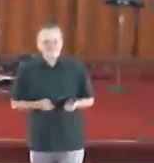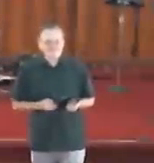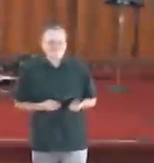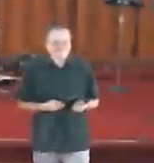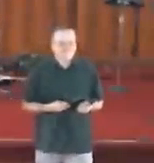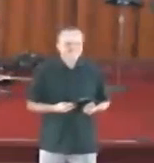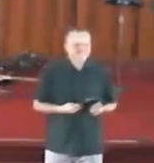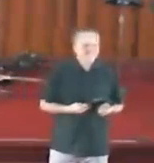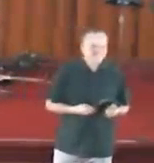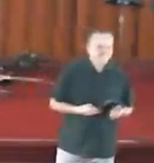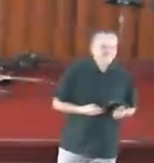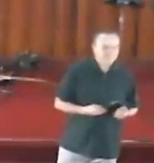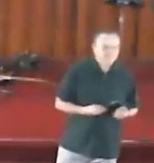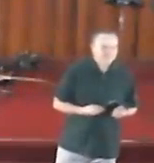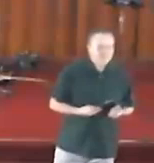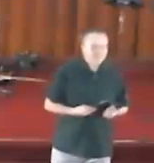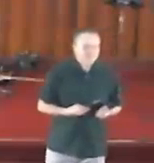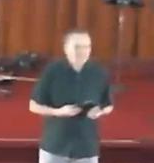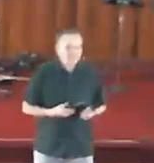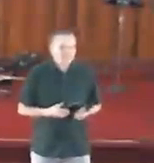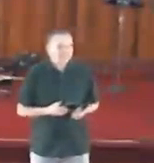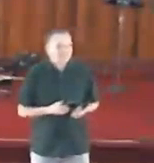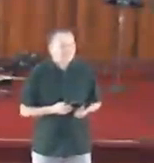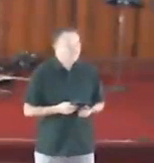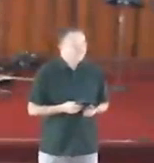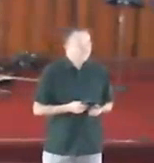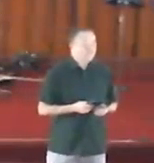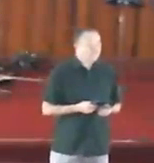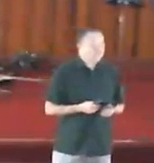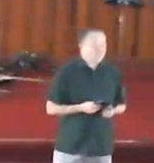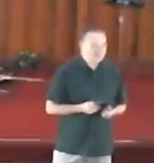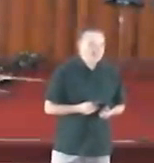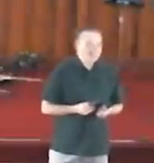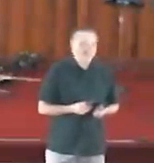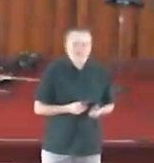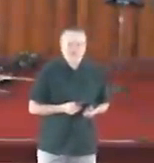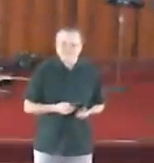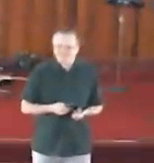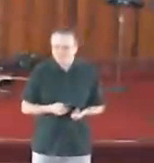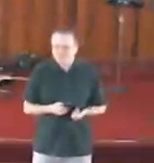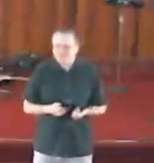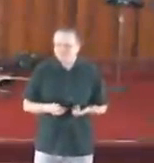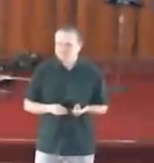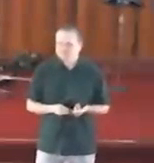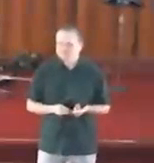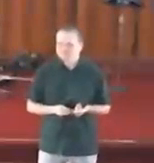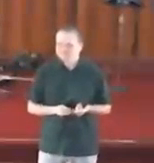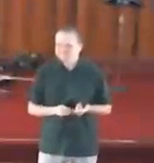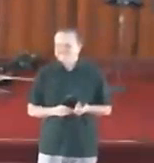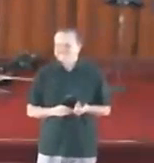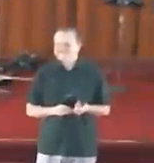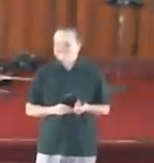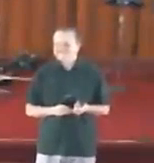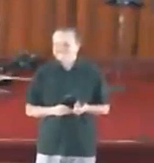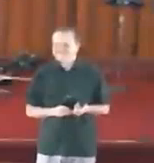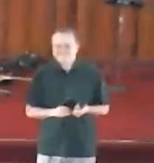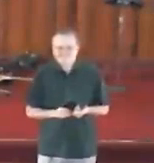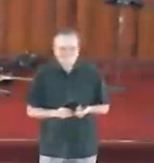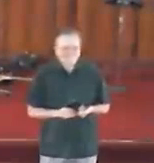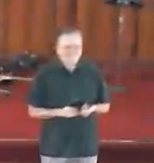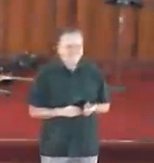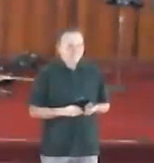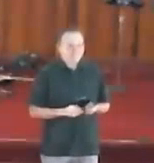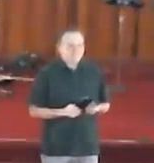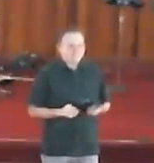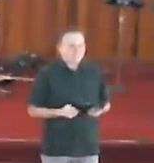apostle Paul wasn't there. Él ni siquiera amaba a Dios en ese momento. He didn't even love God at that